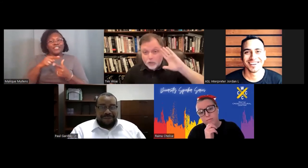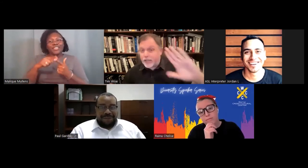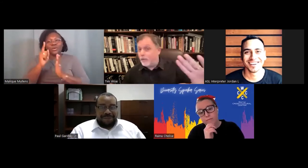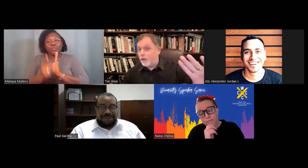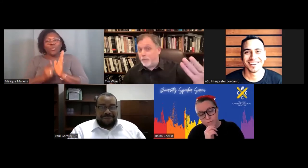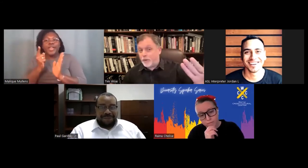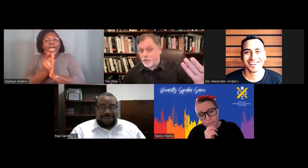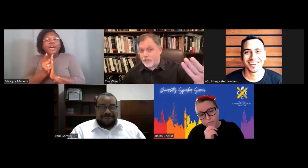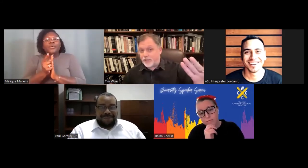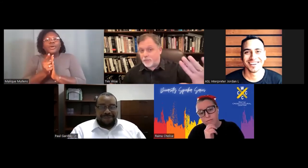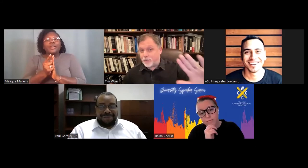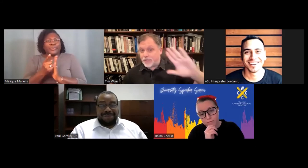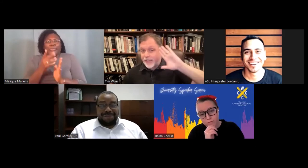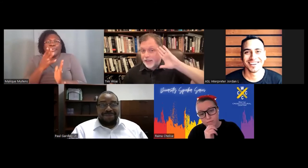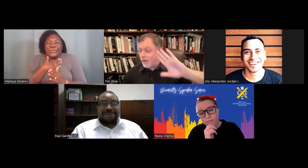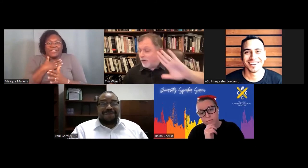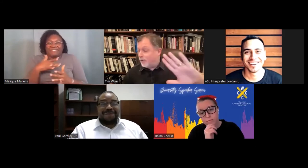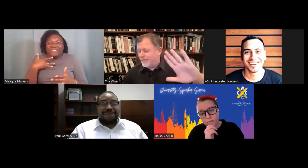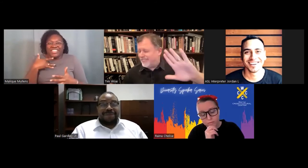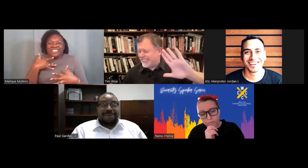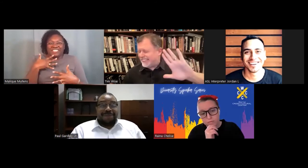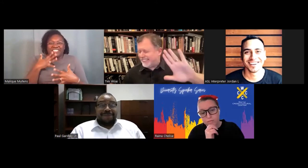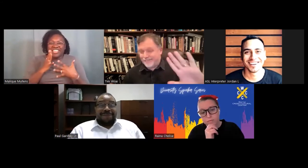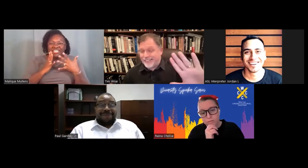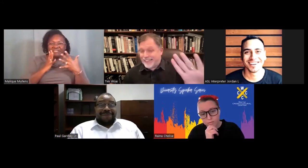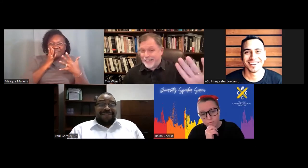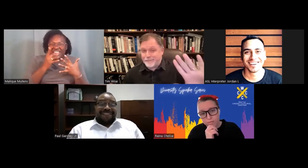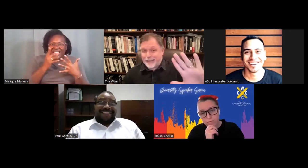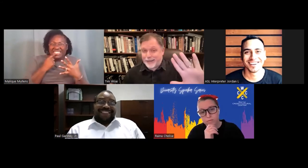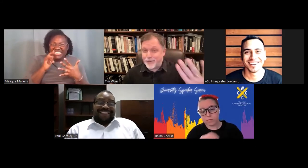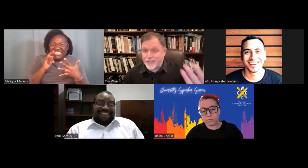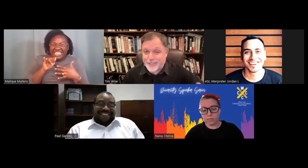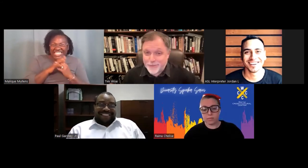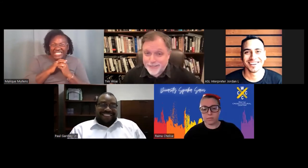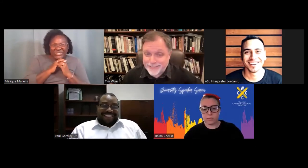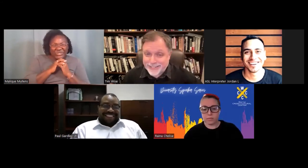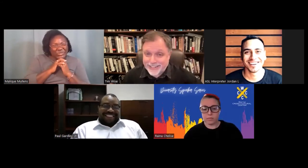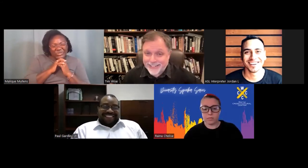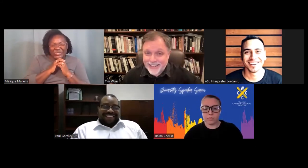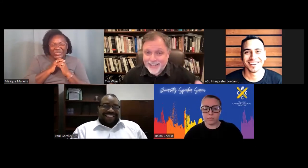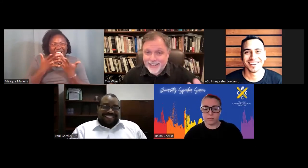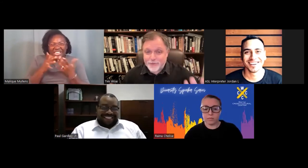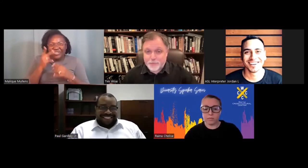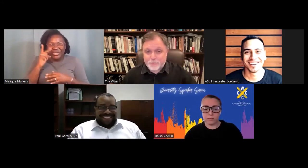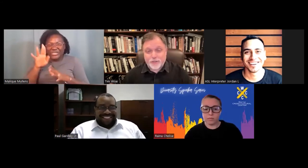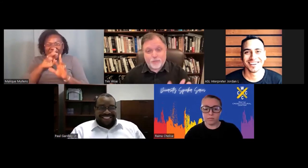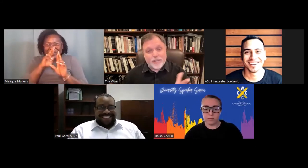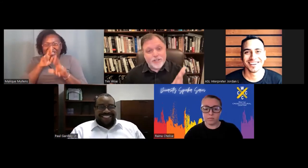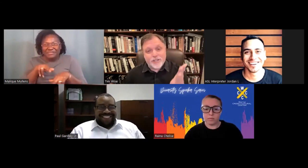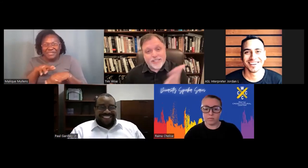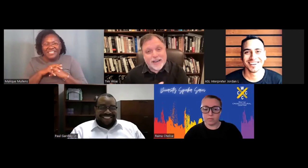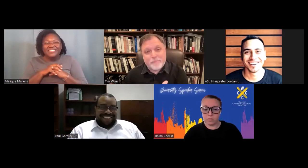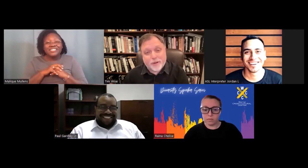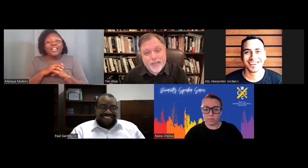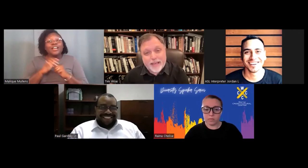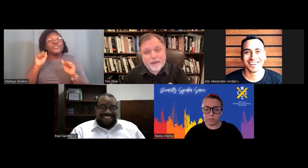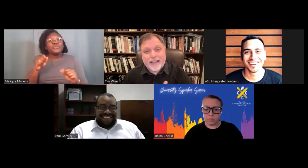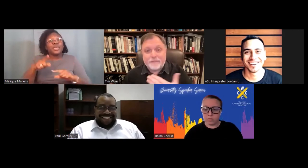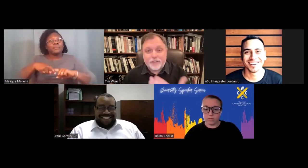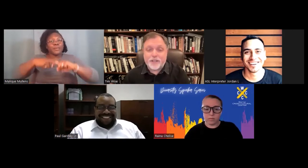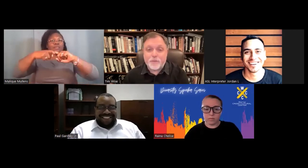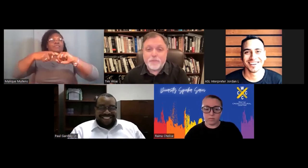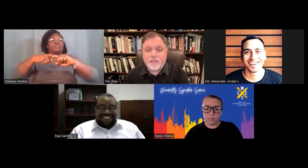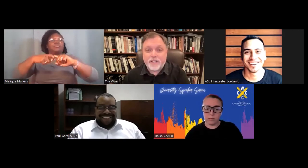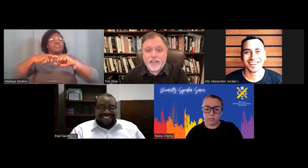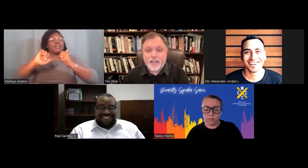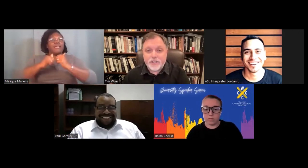want to look at what we posted because we're just like, oh, no, ma'am, I don't want to see what they're saying in response. We could just stop all that by